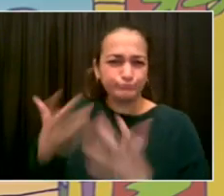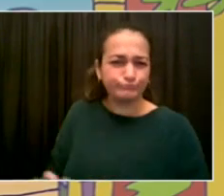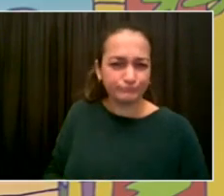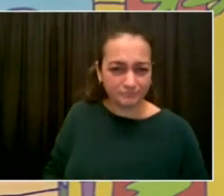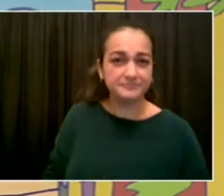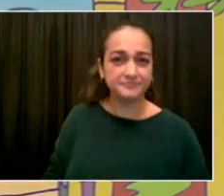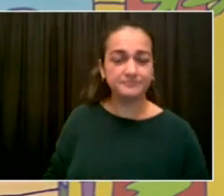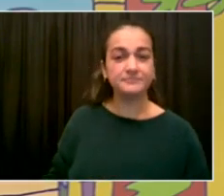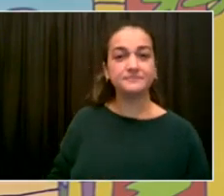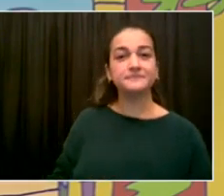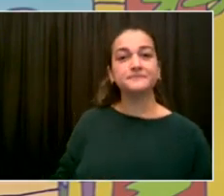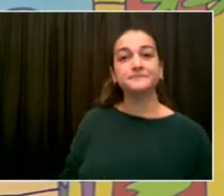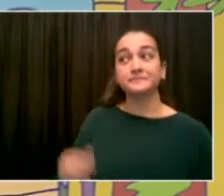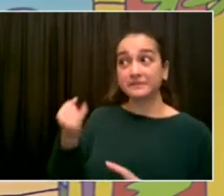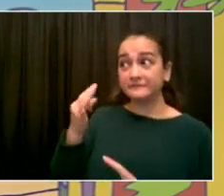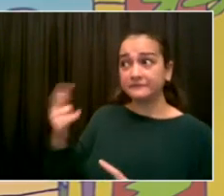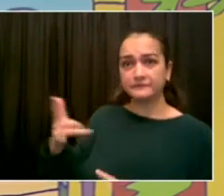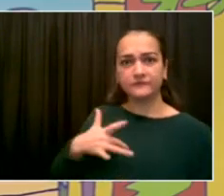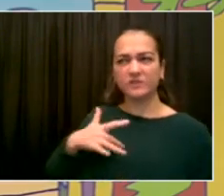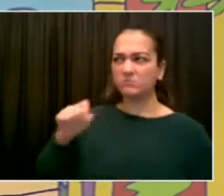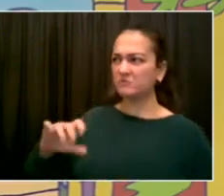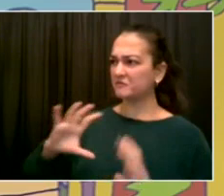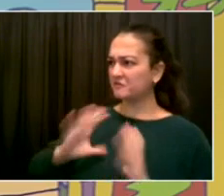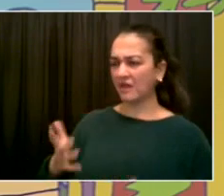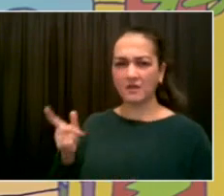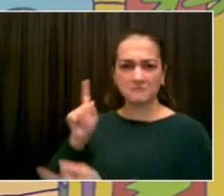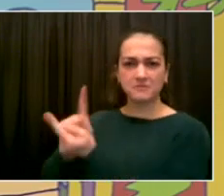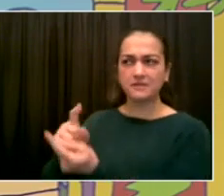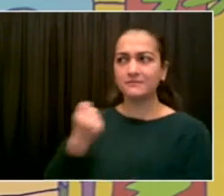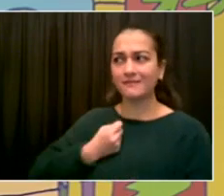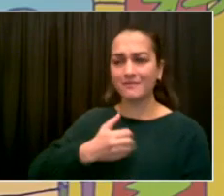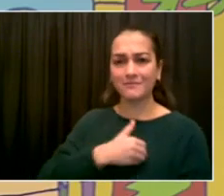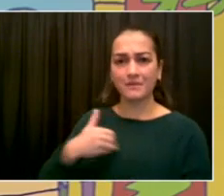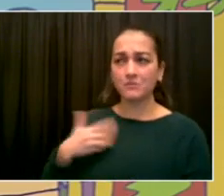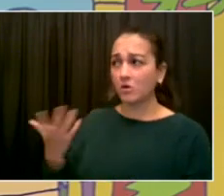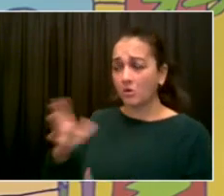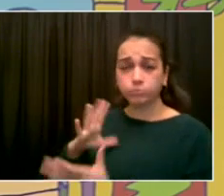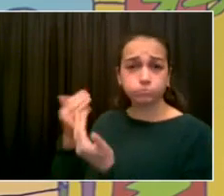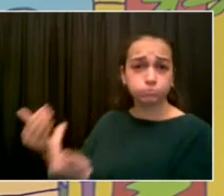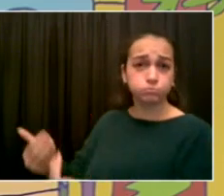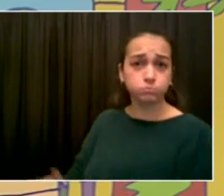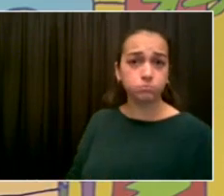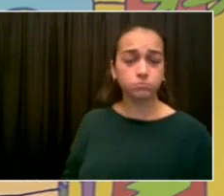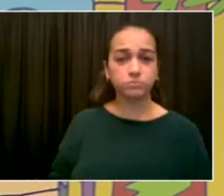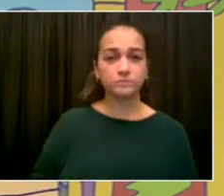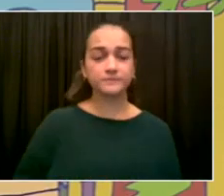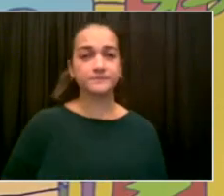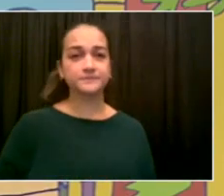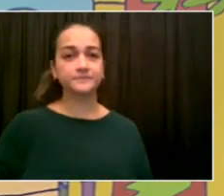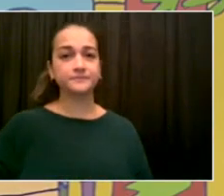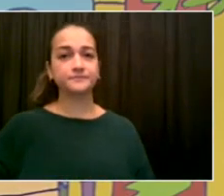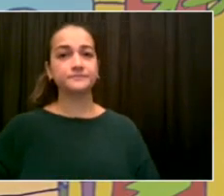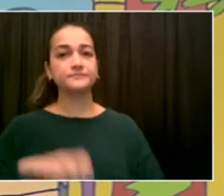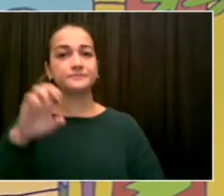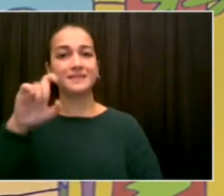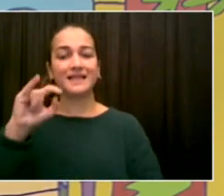to do to make that happen. Our next question goes to Elizabeth with WNYC.